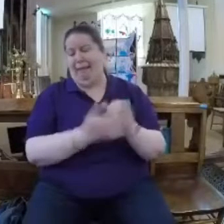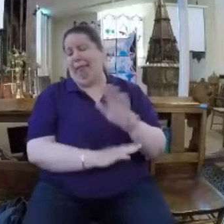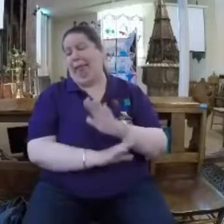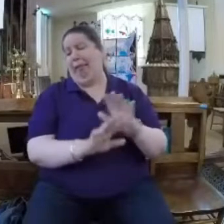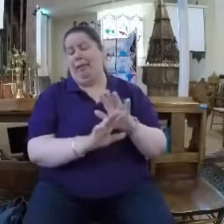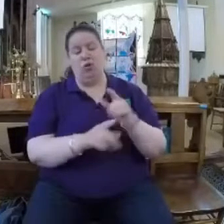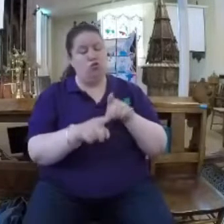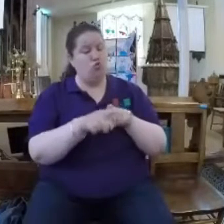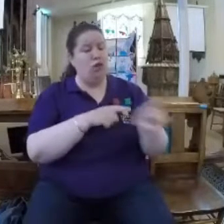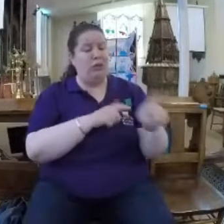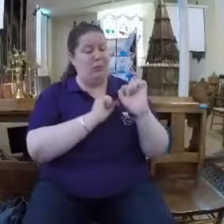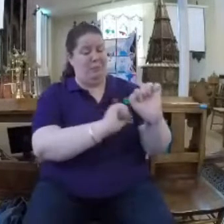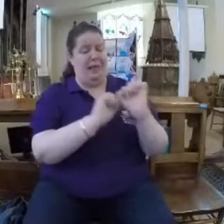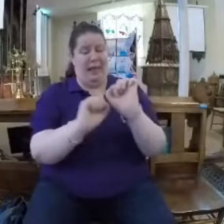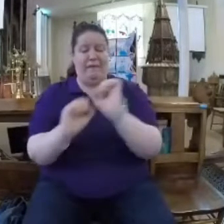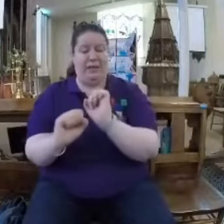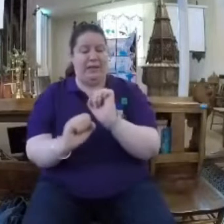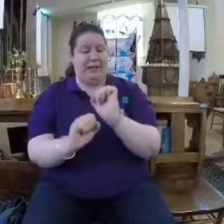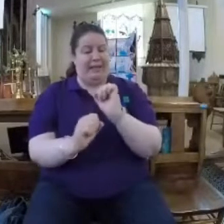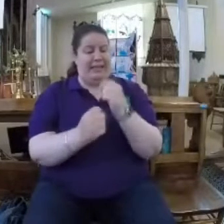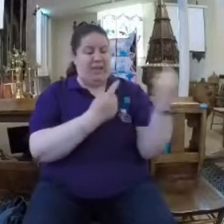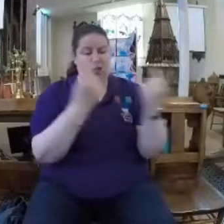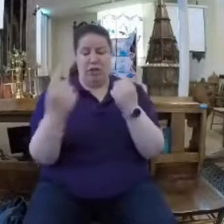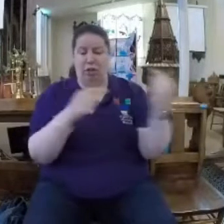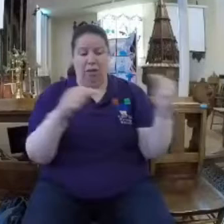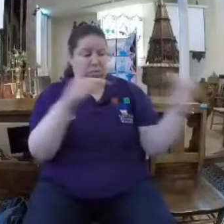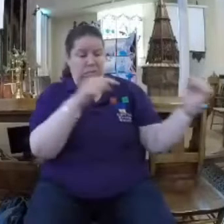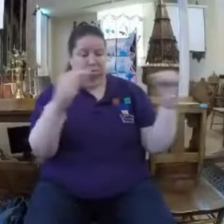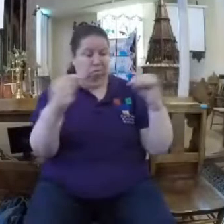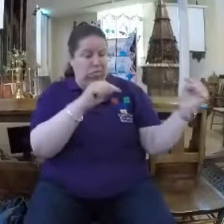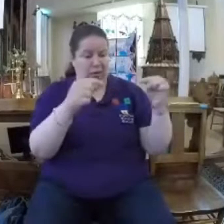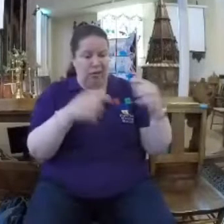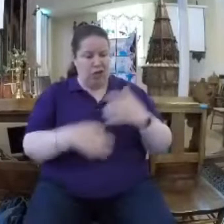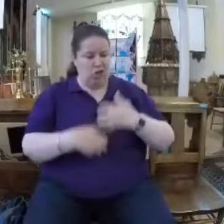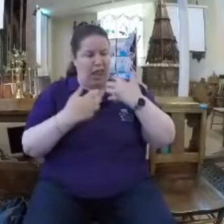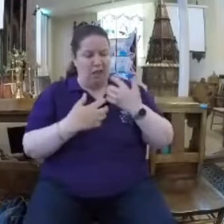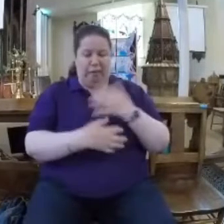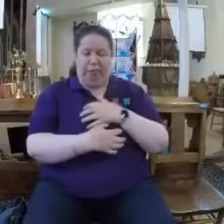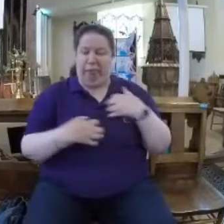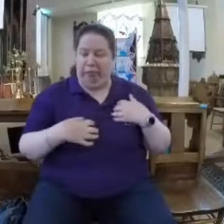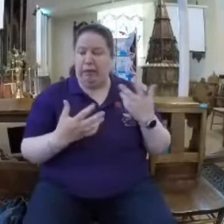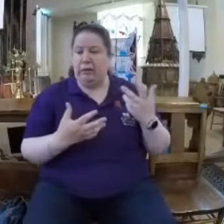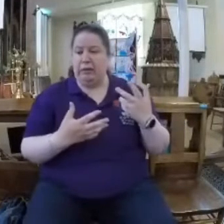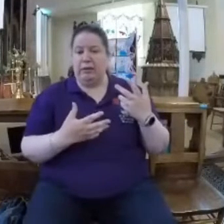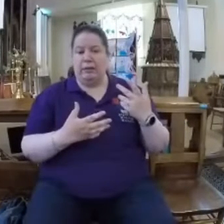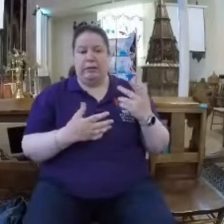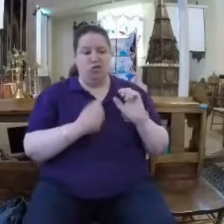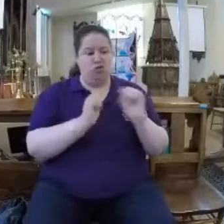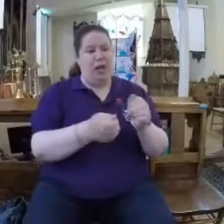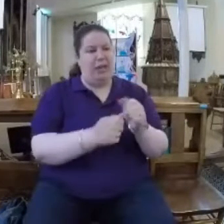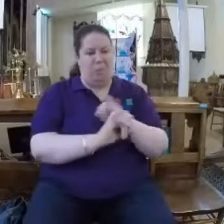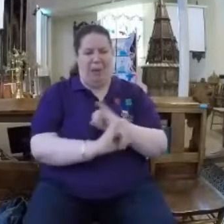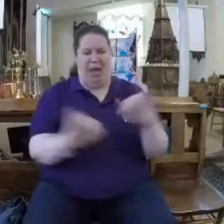get jealous of people in the family. They all fall out. They all do really horrible and heinous things to one